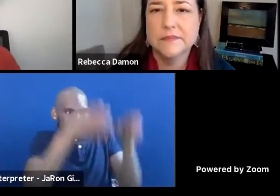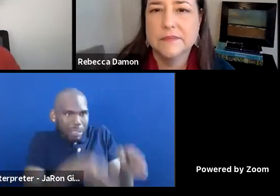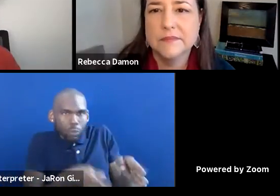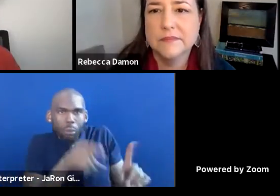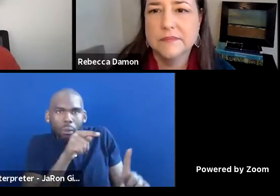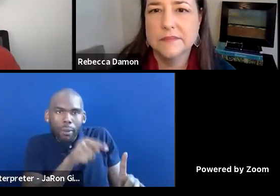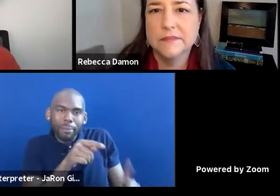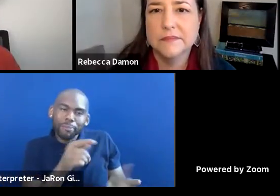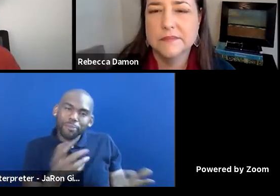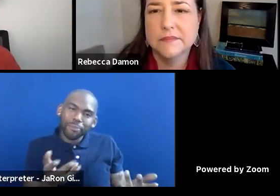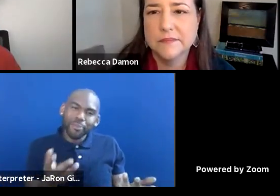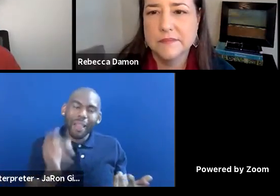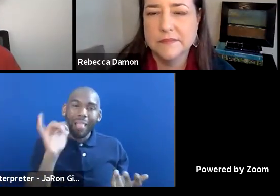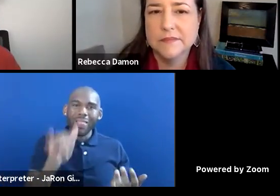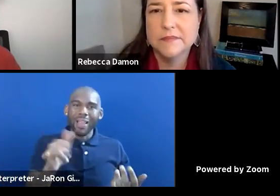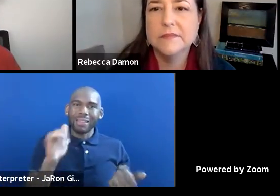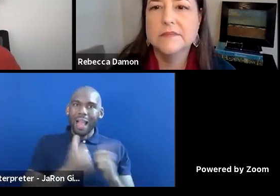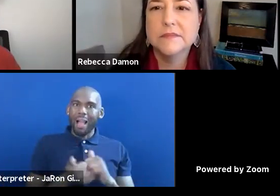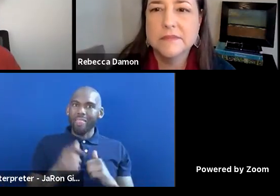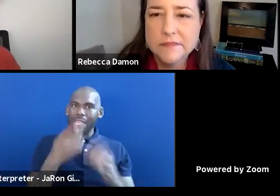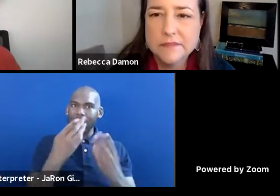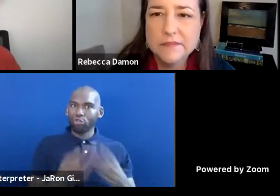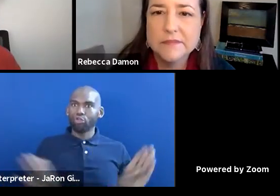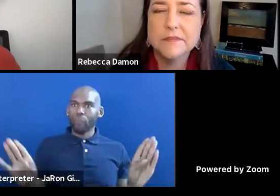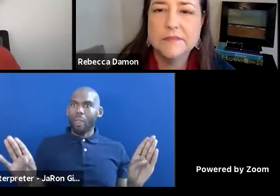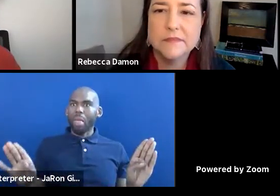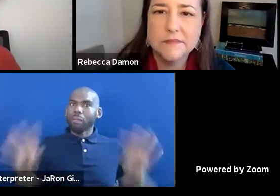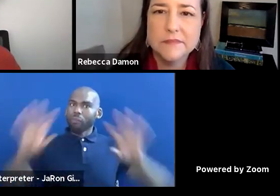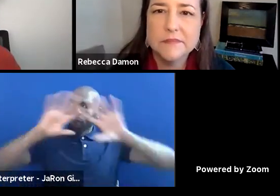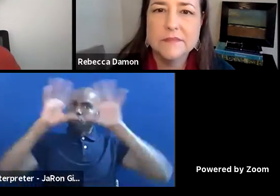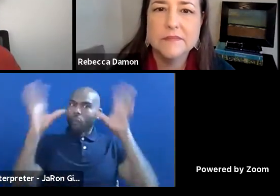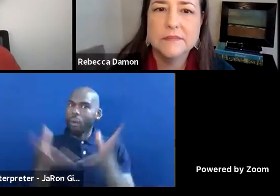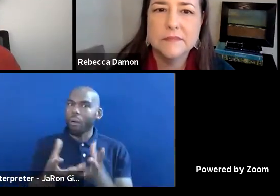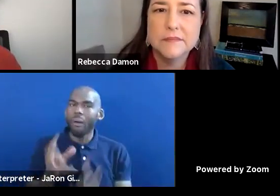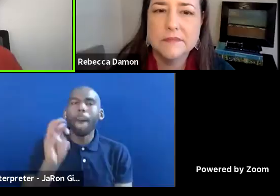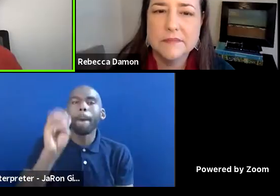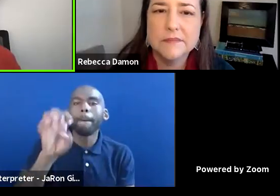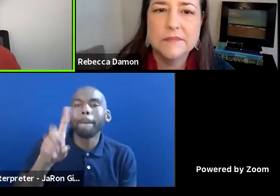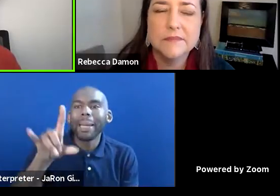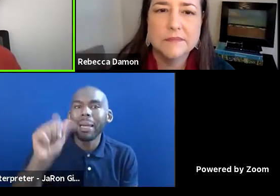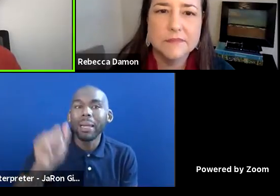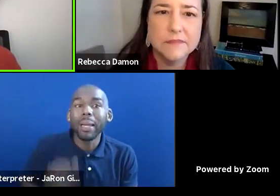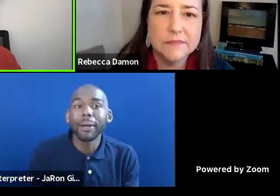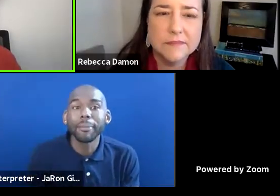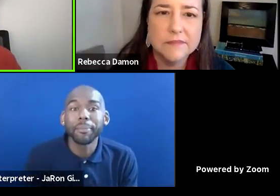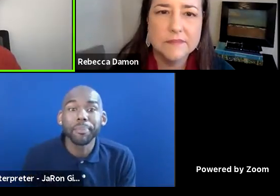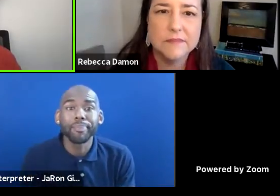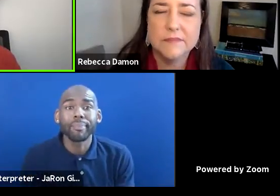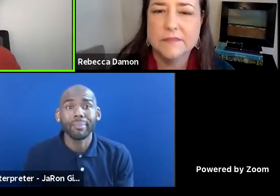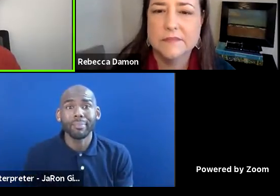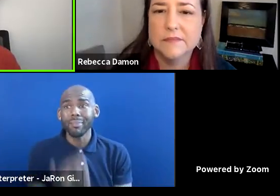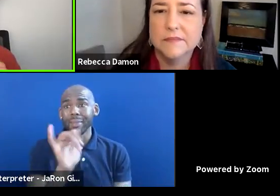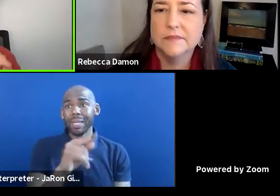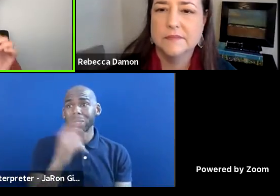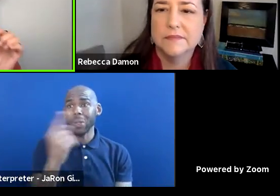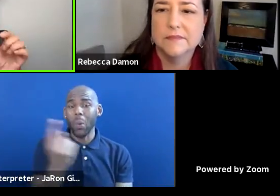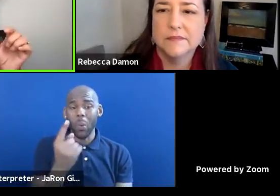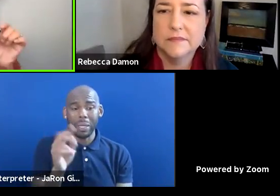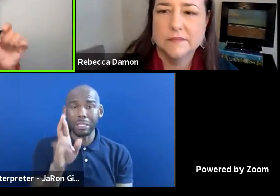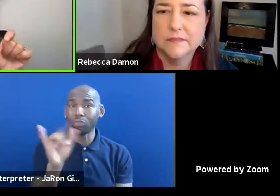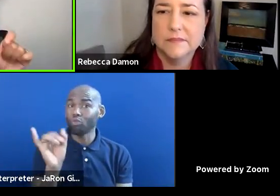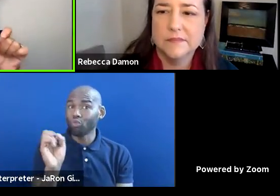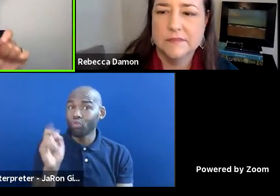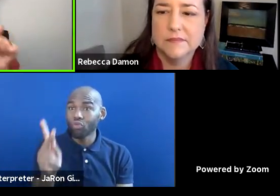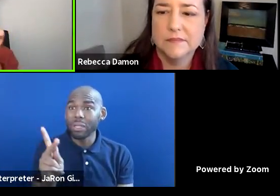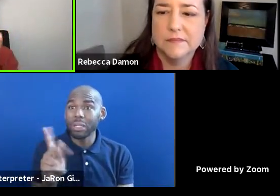of generalize the media. Right. I think that's always the risk, right? When anything is not, when you don't